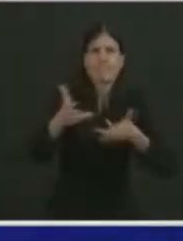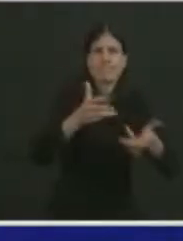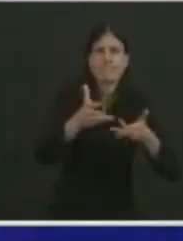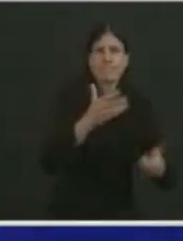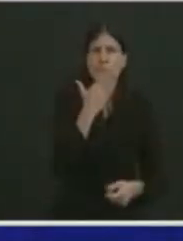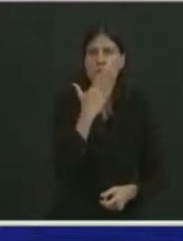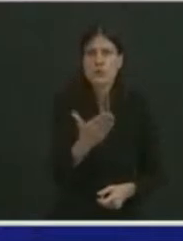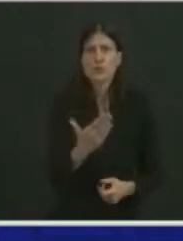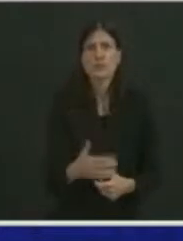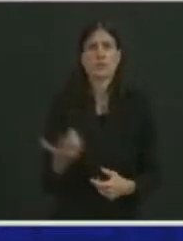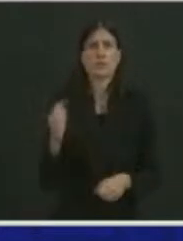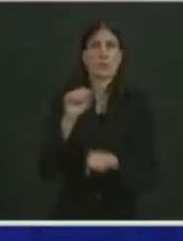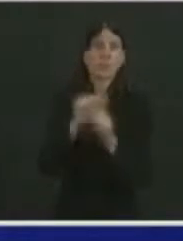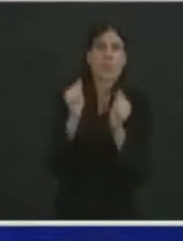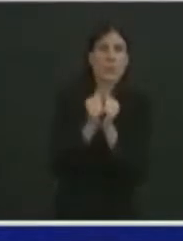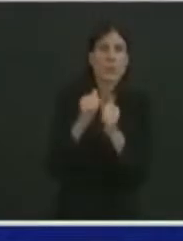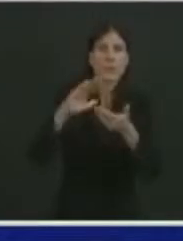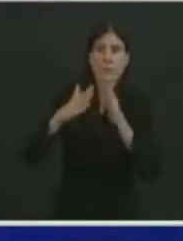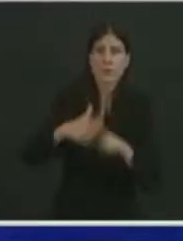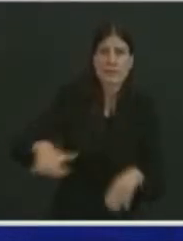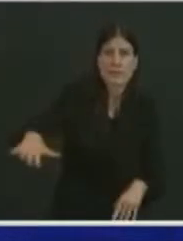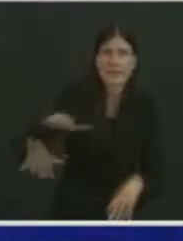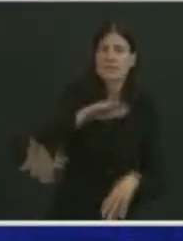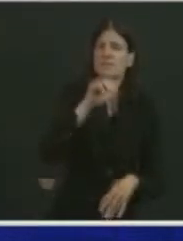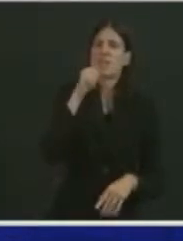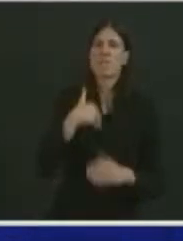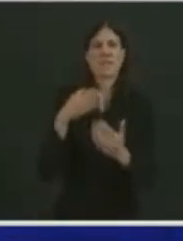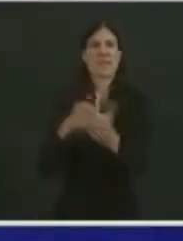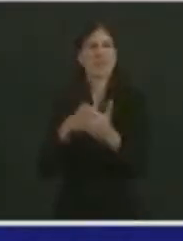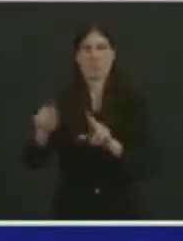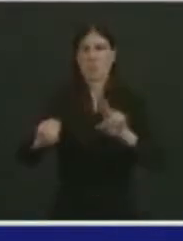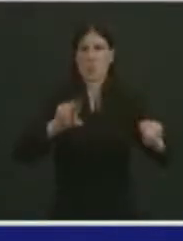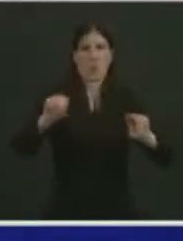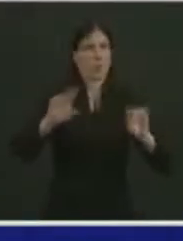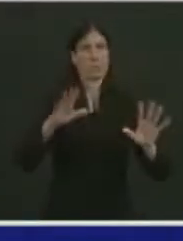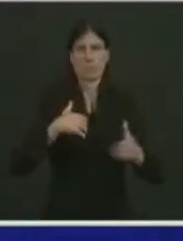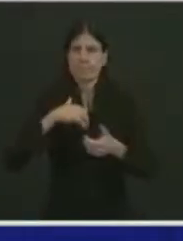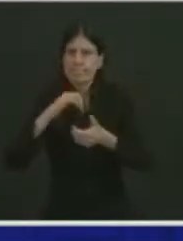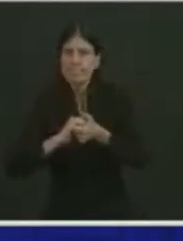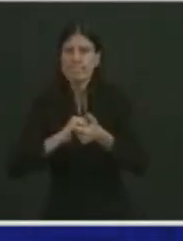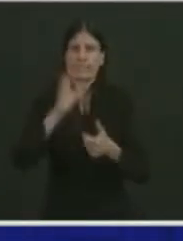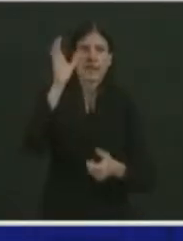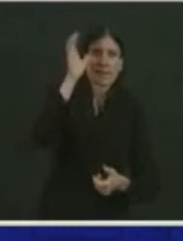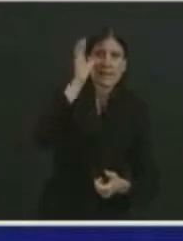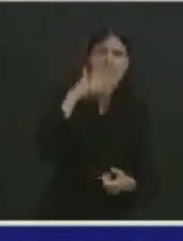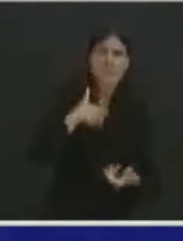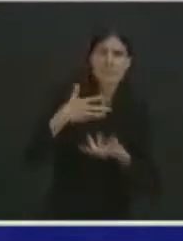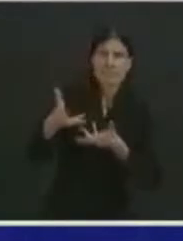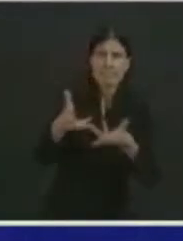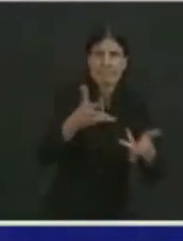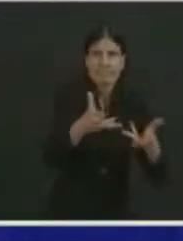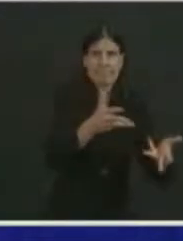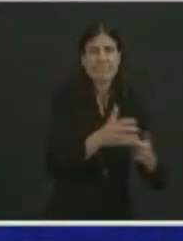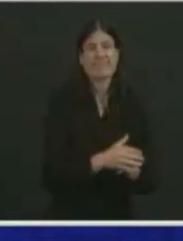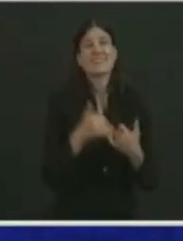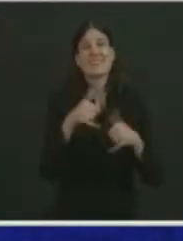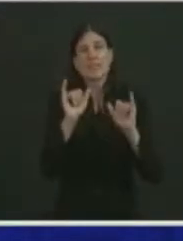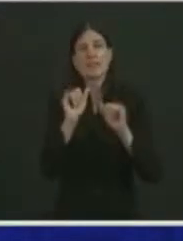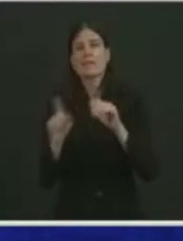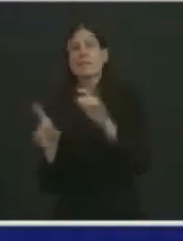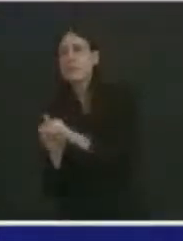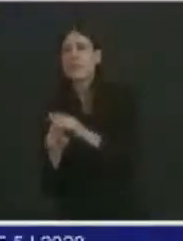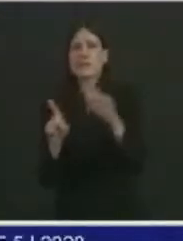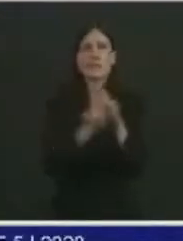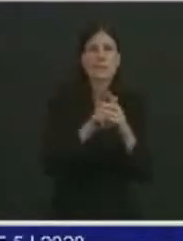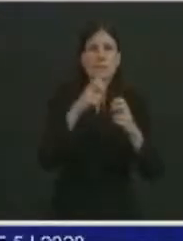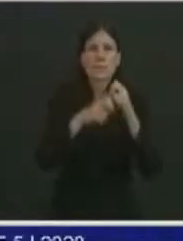the community, not against the community. Are there problems still? Absolutely. Do we need more training? Yes. Do we need more diversity in the police force?